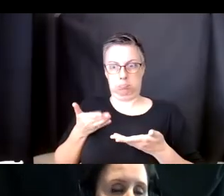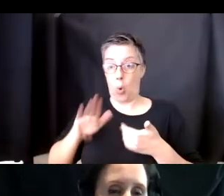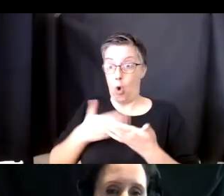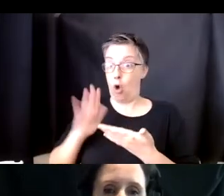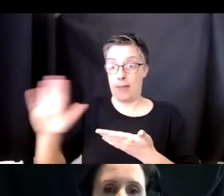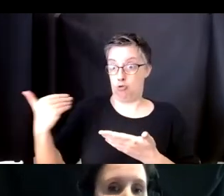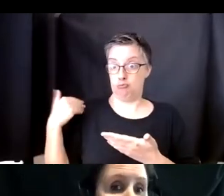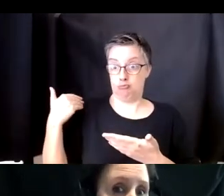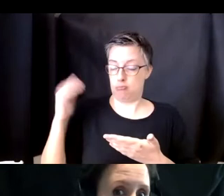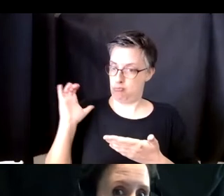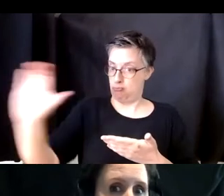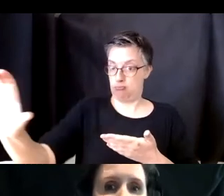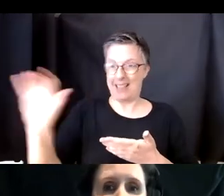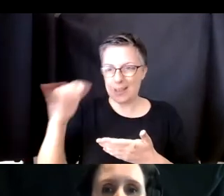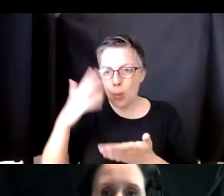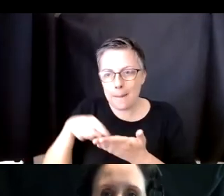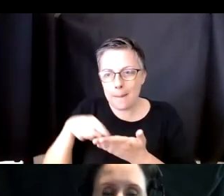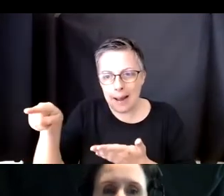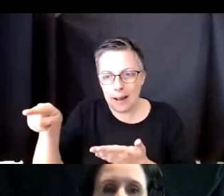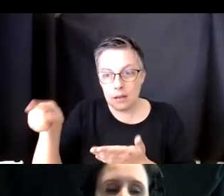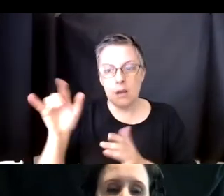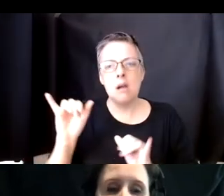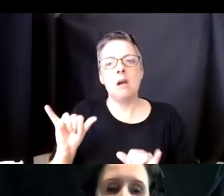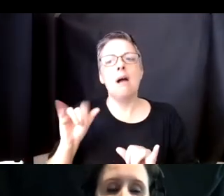handle and figure out. That's why I paid them.